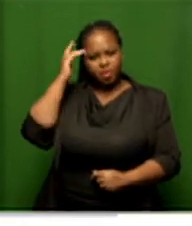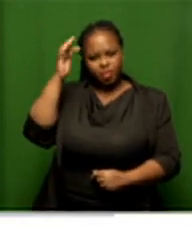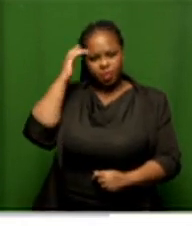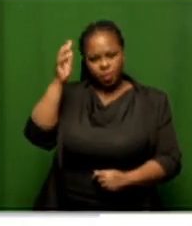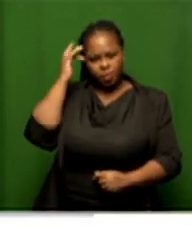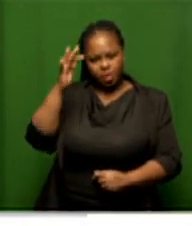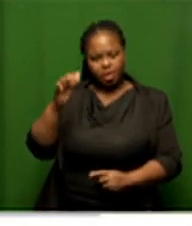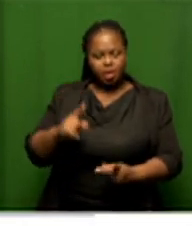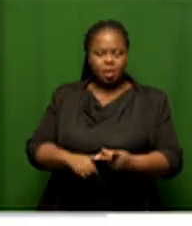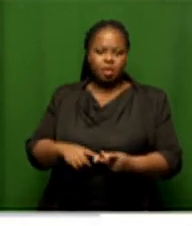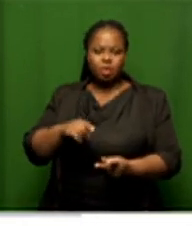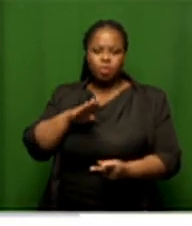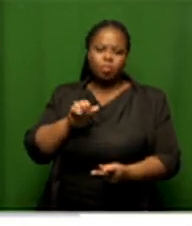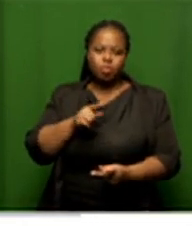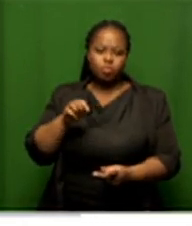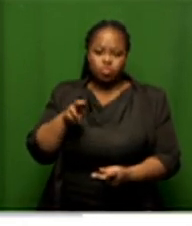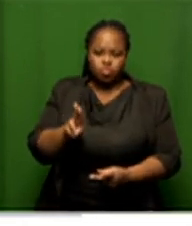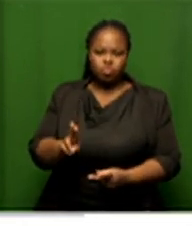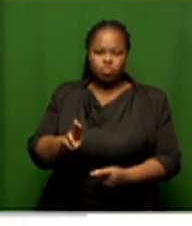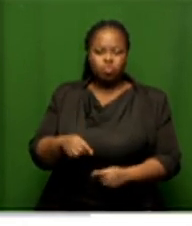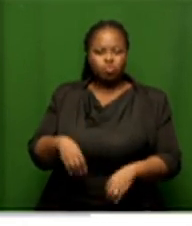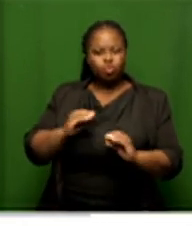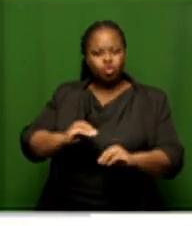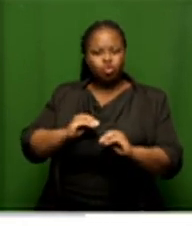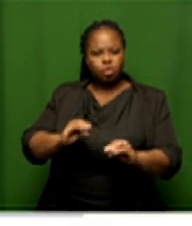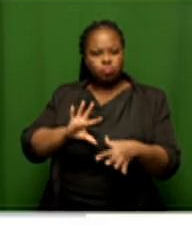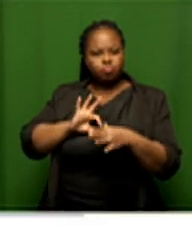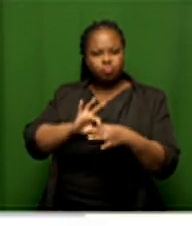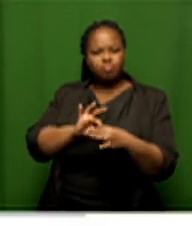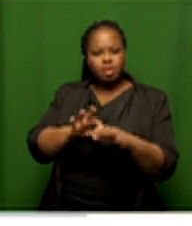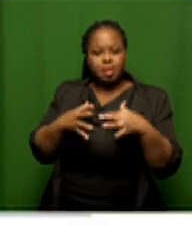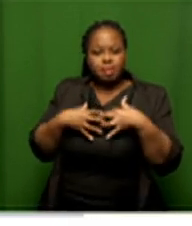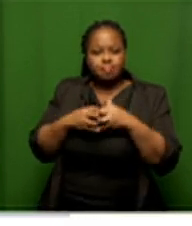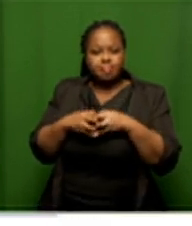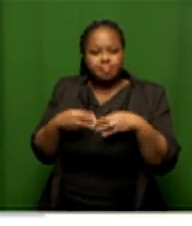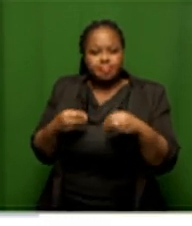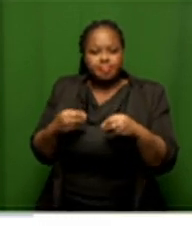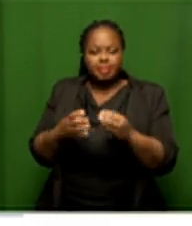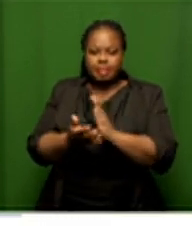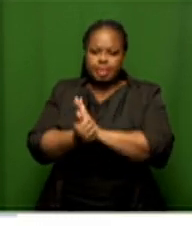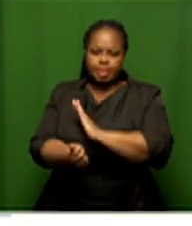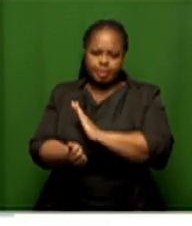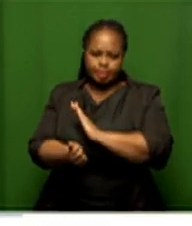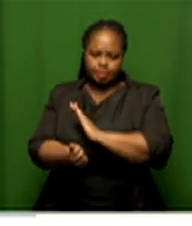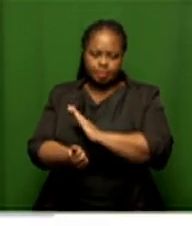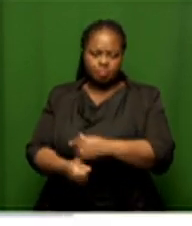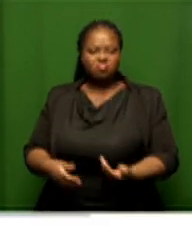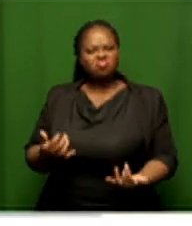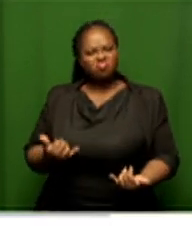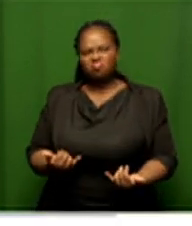them humanity or humanism as well as entrepreneurial skills. Now,